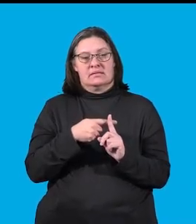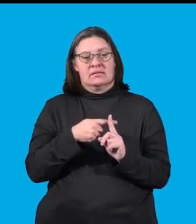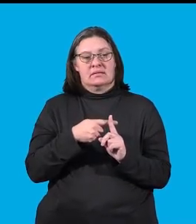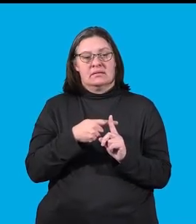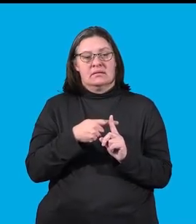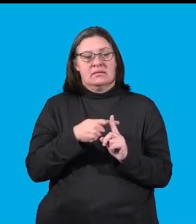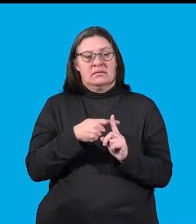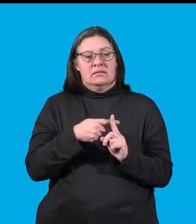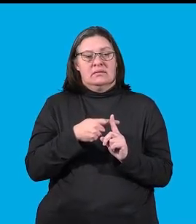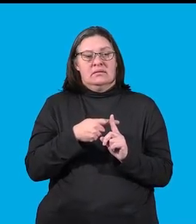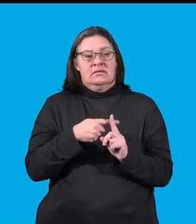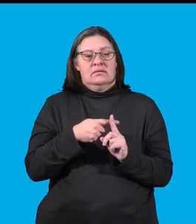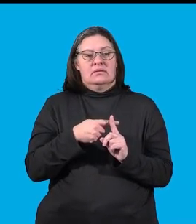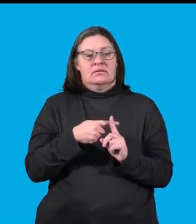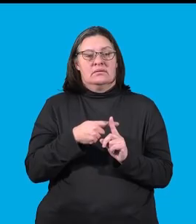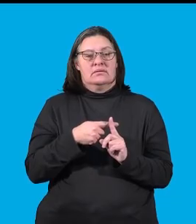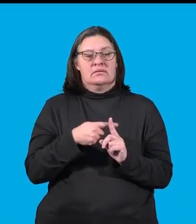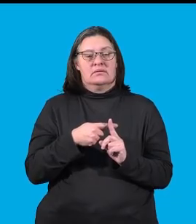plus